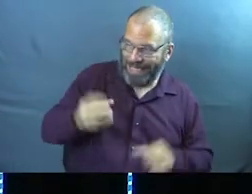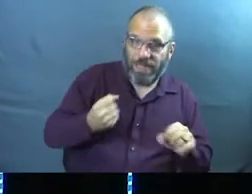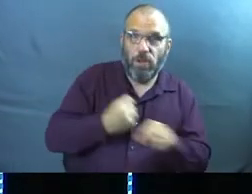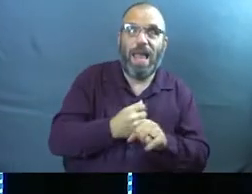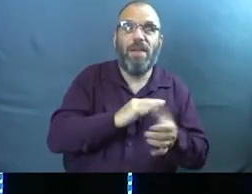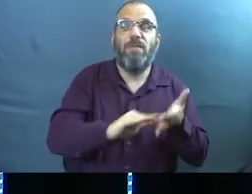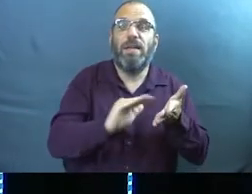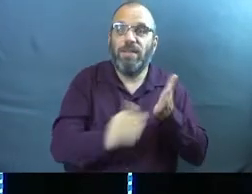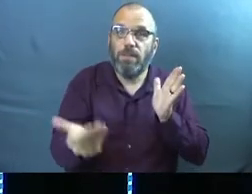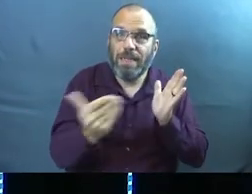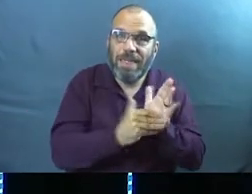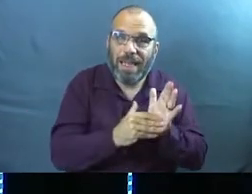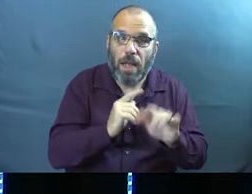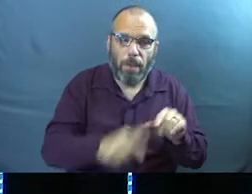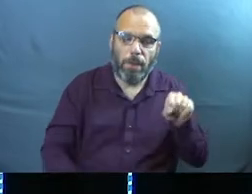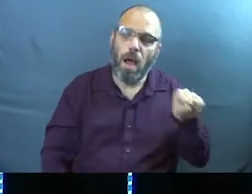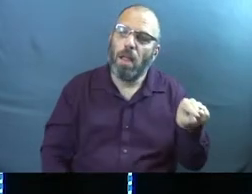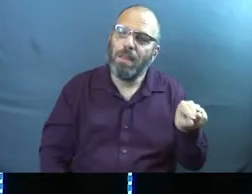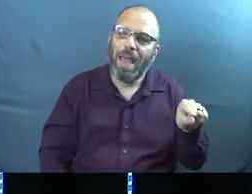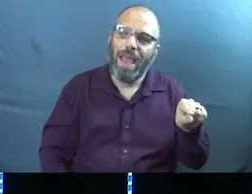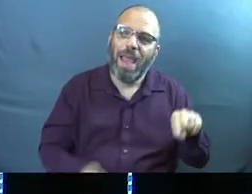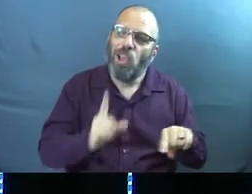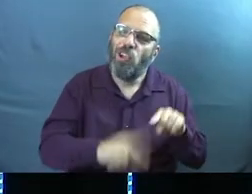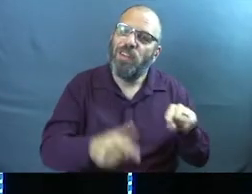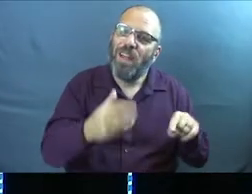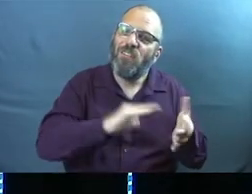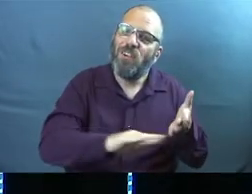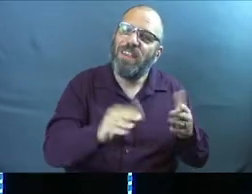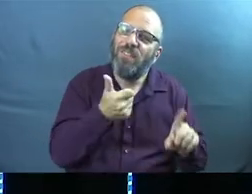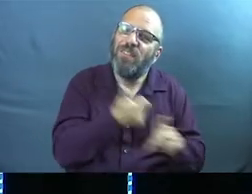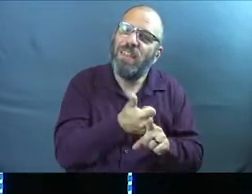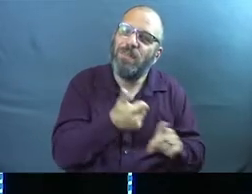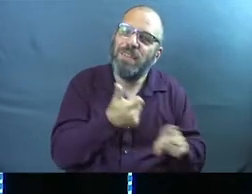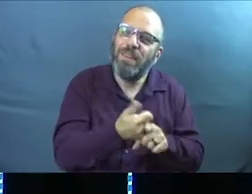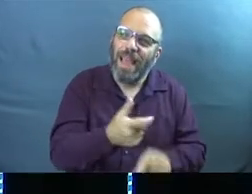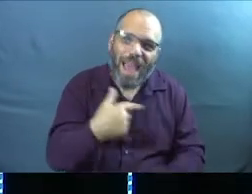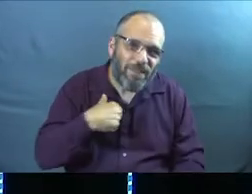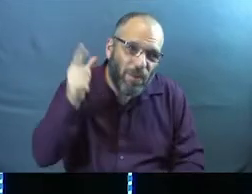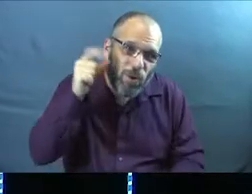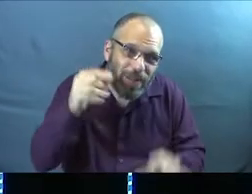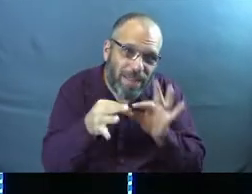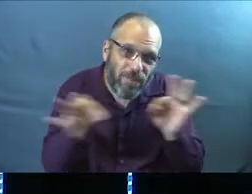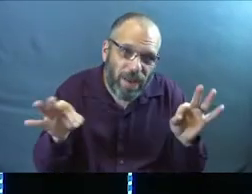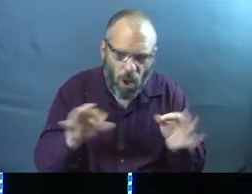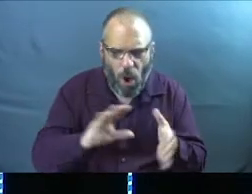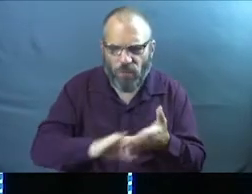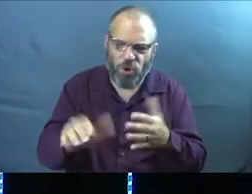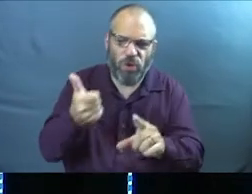again. But they're the ones who couldn't forgive themselves. Do you ever hear people say that?